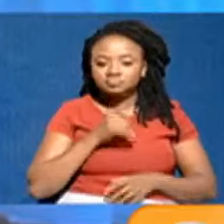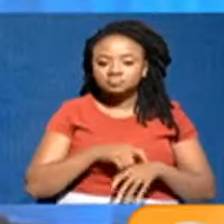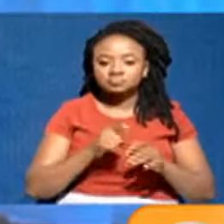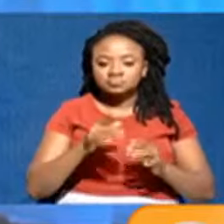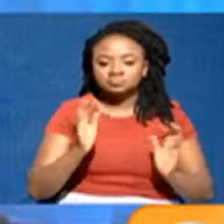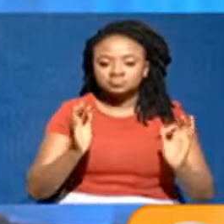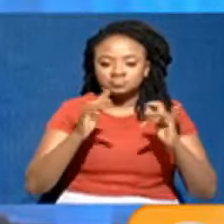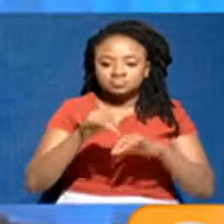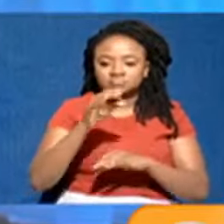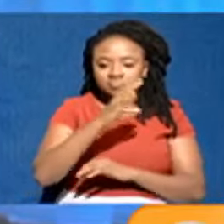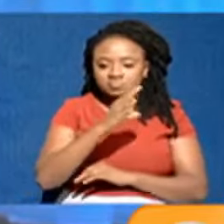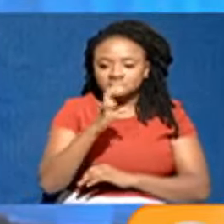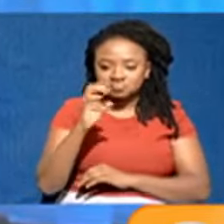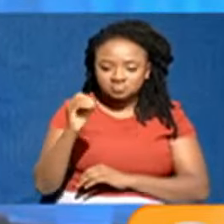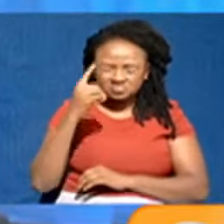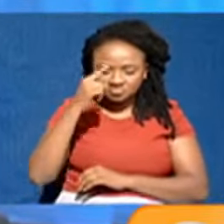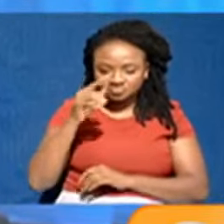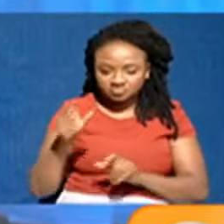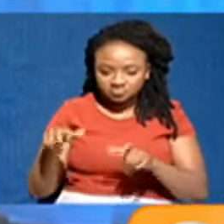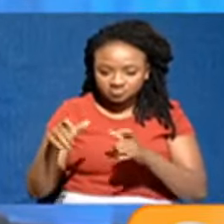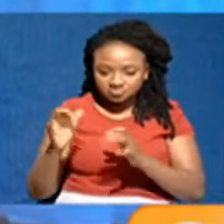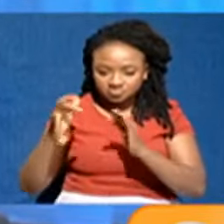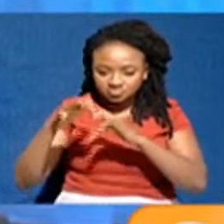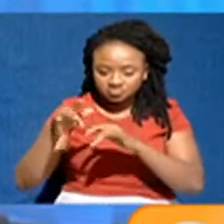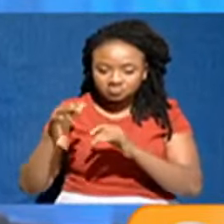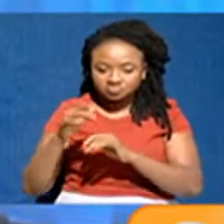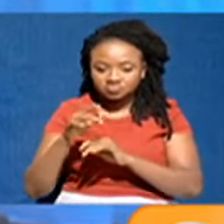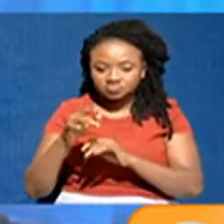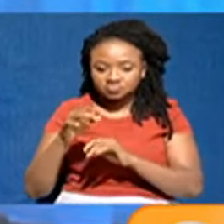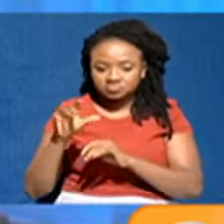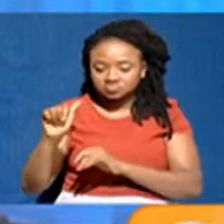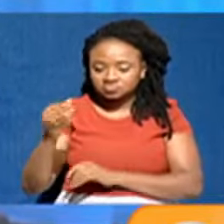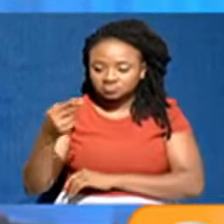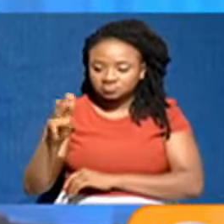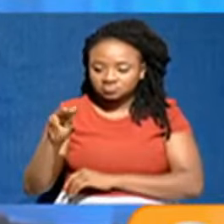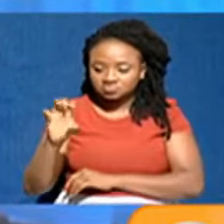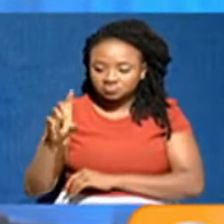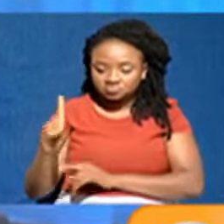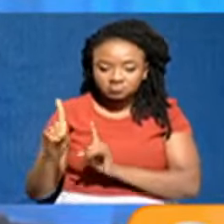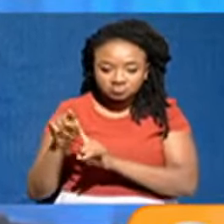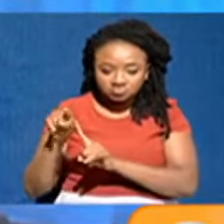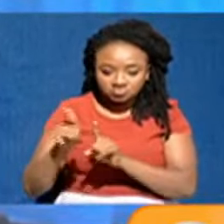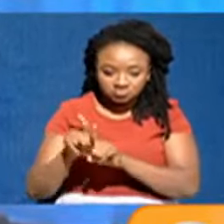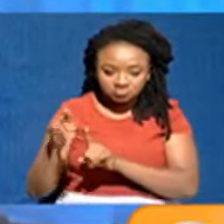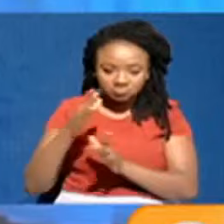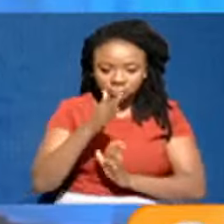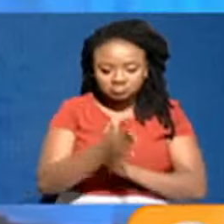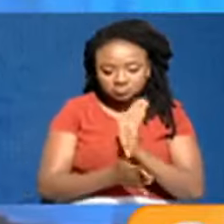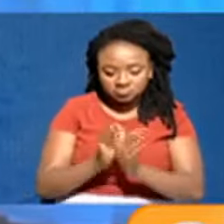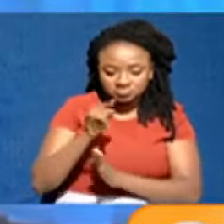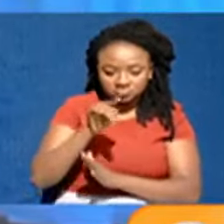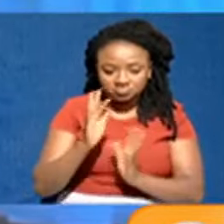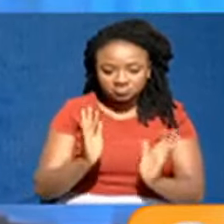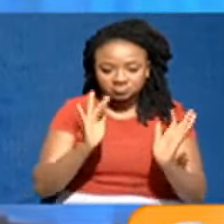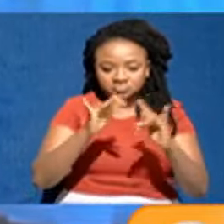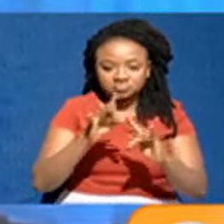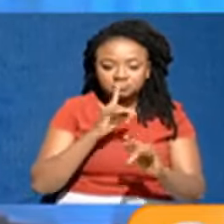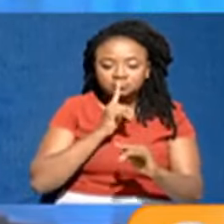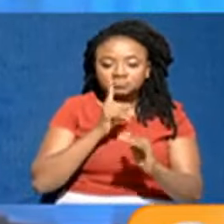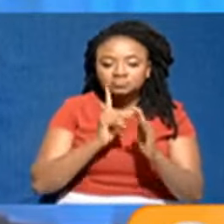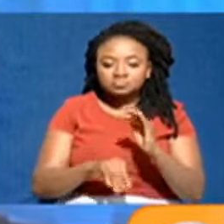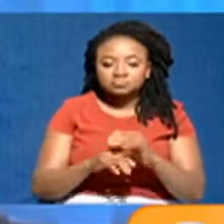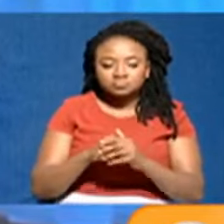CEO of Asmali Media Events, Ahmed Mohamed, who is also one of the organizers of this event, has said